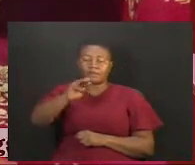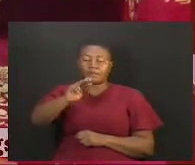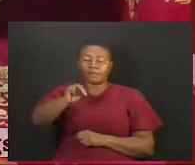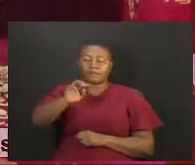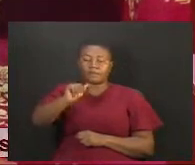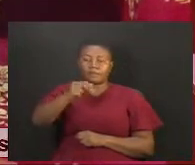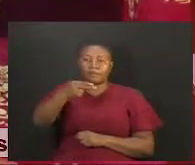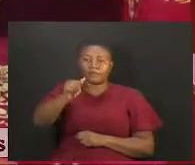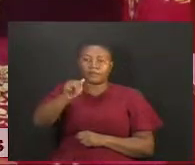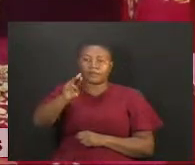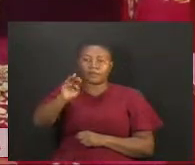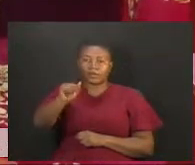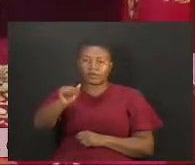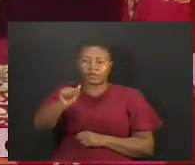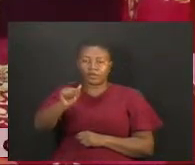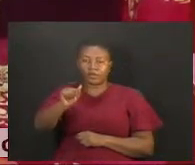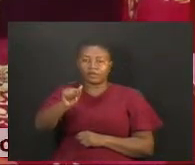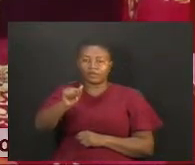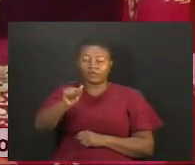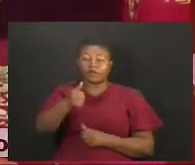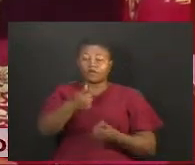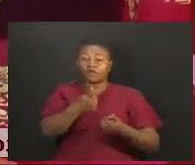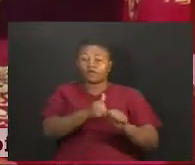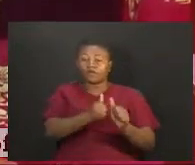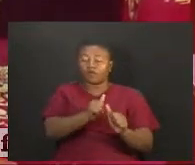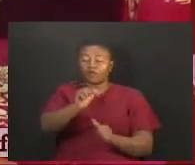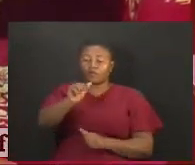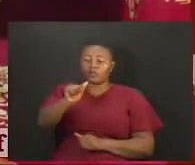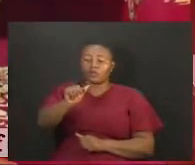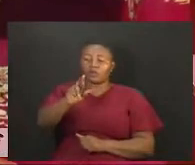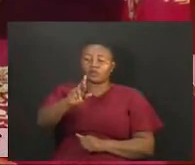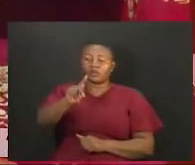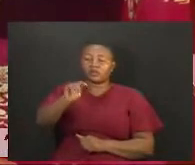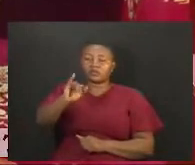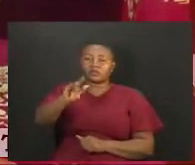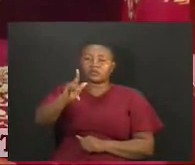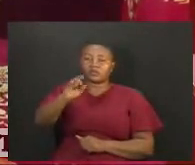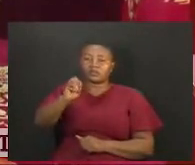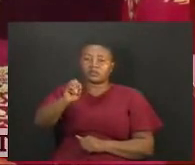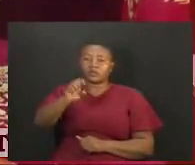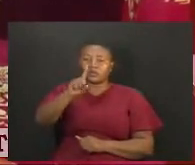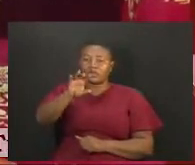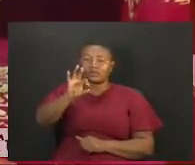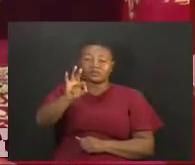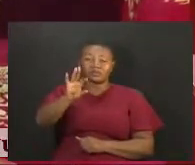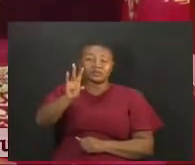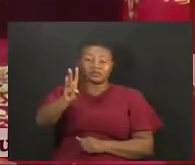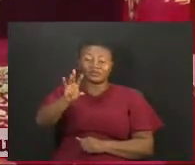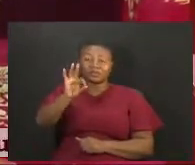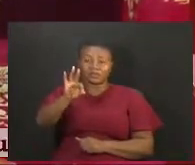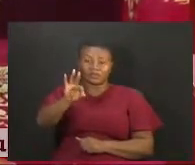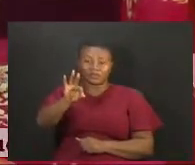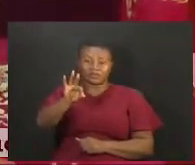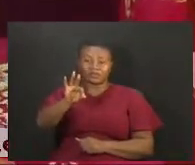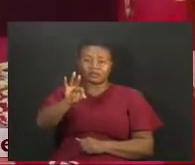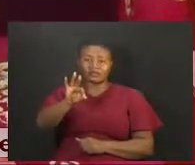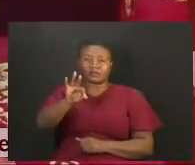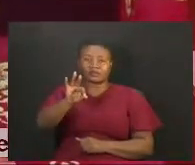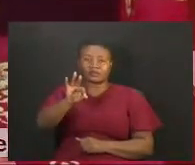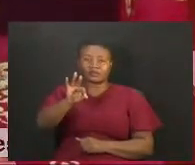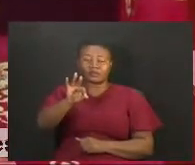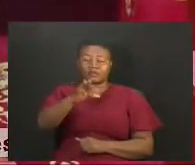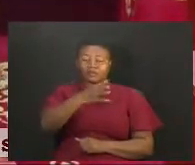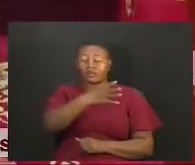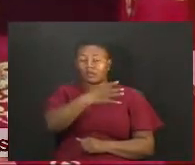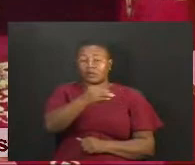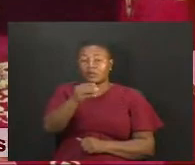And pursuant to Article 179 of the Constitution and the other paper, and the standing